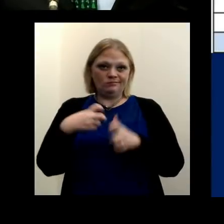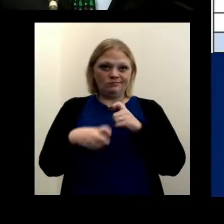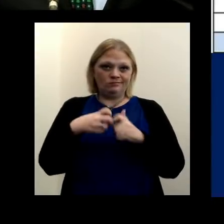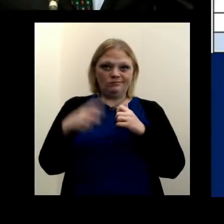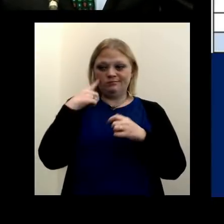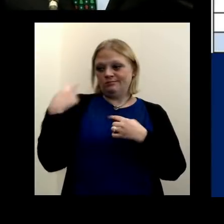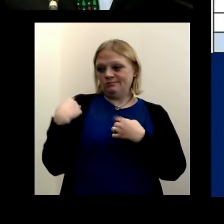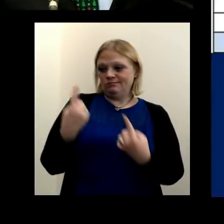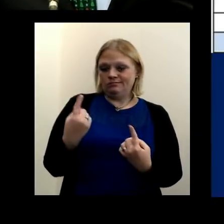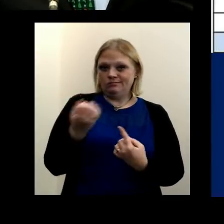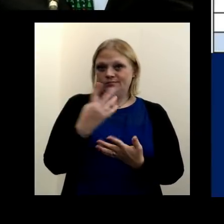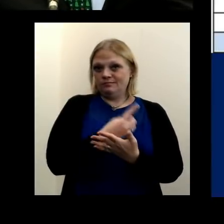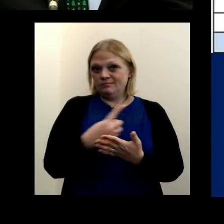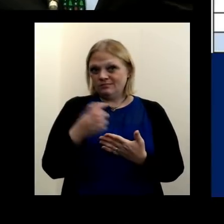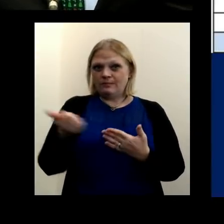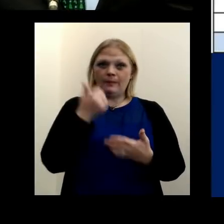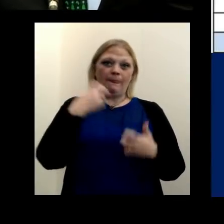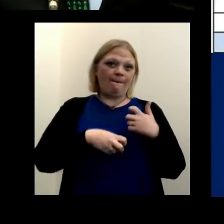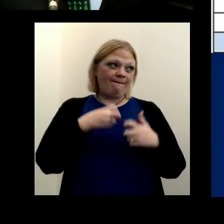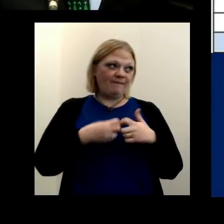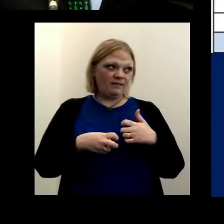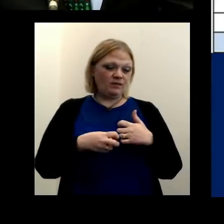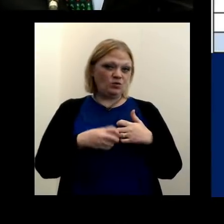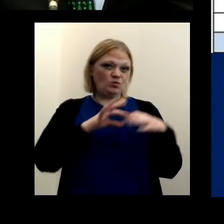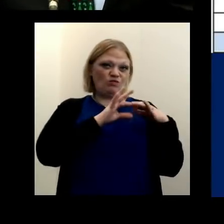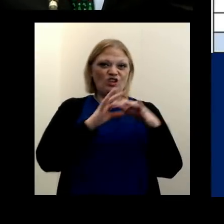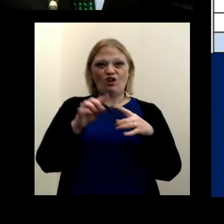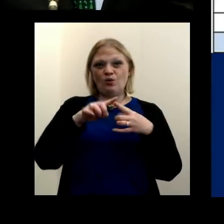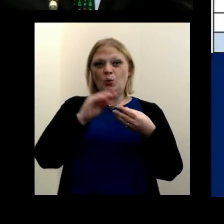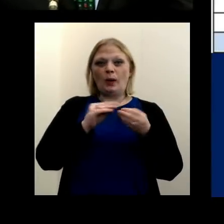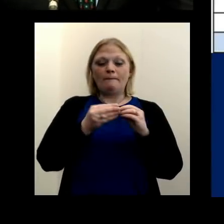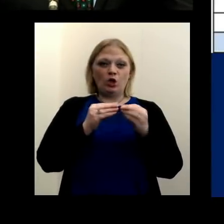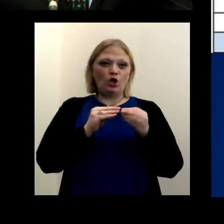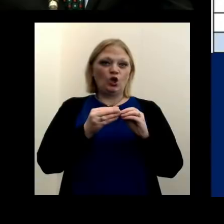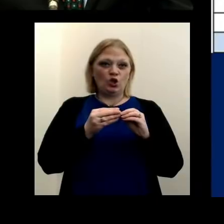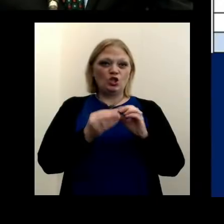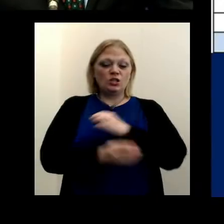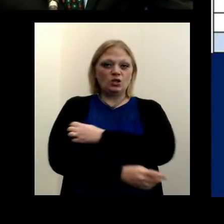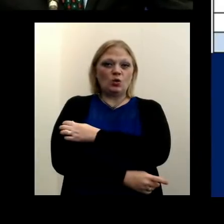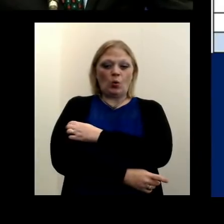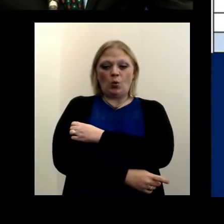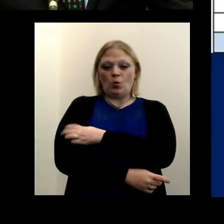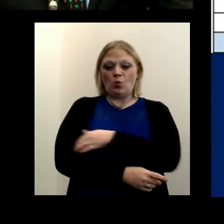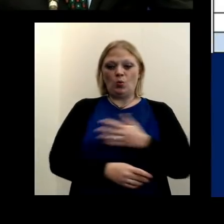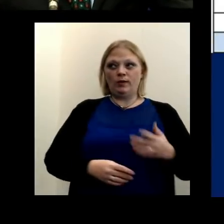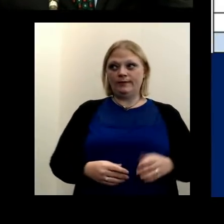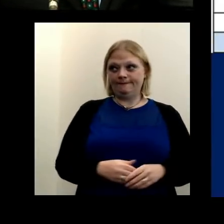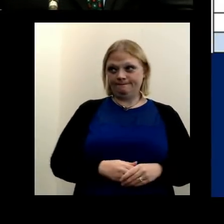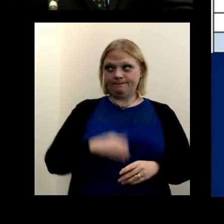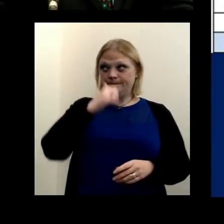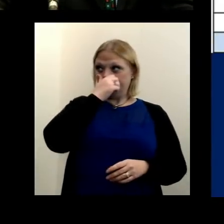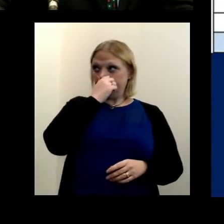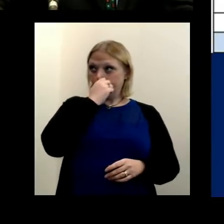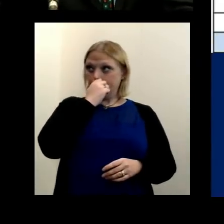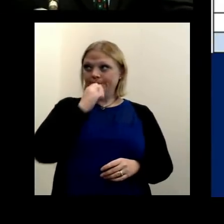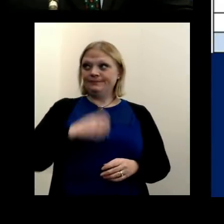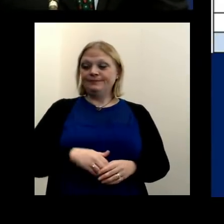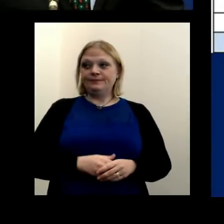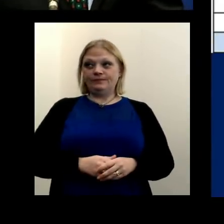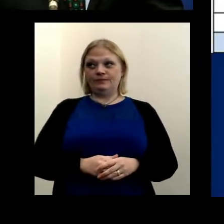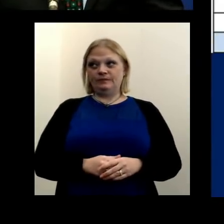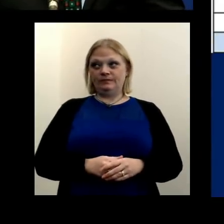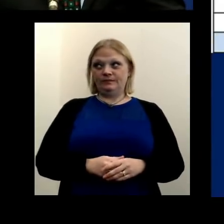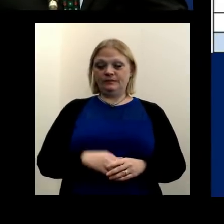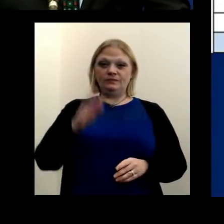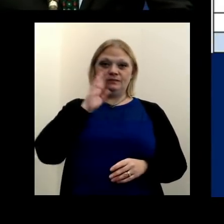weeks and other issues that we're seeing with regards to the numbers that we're running. So I'll go here, and